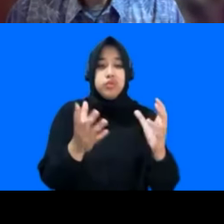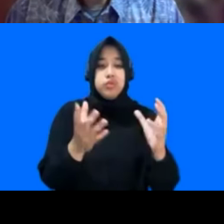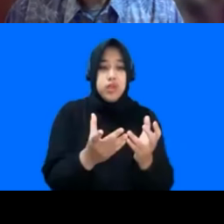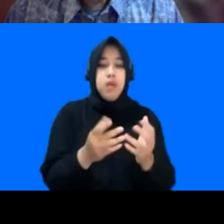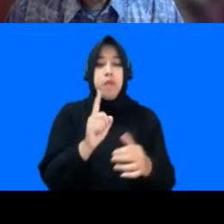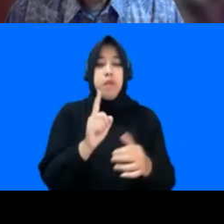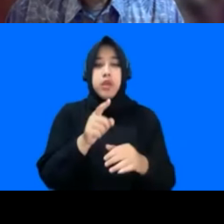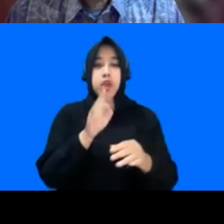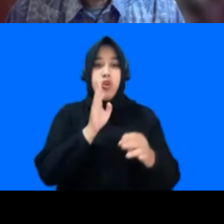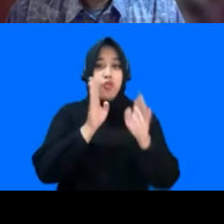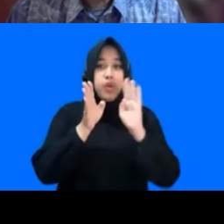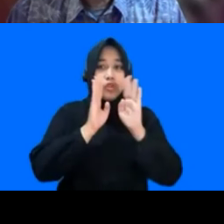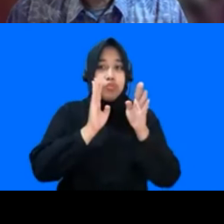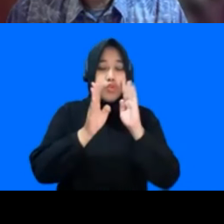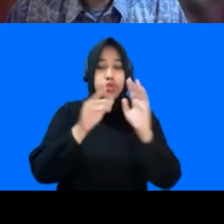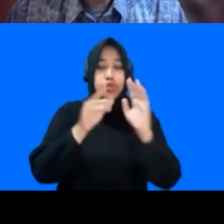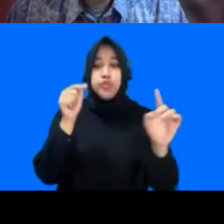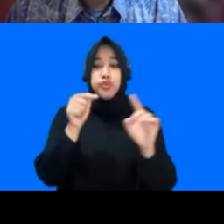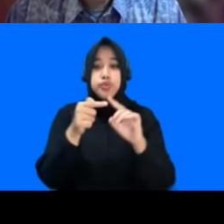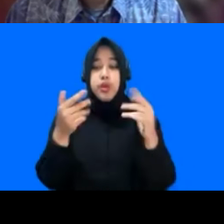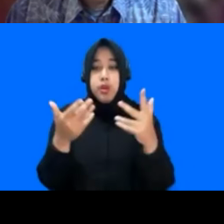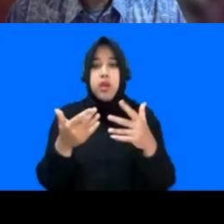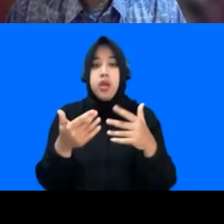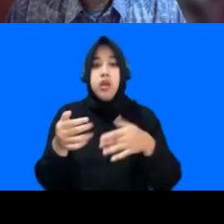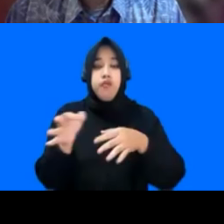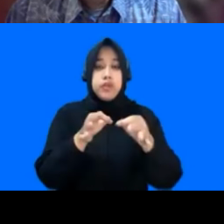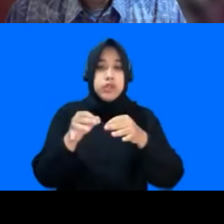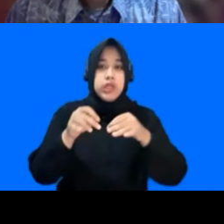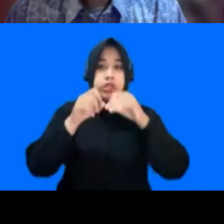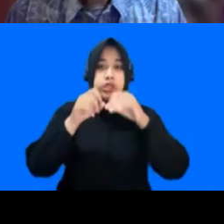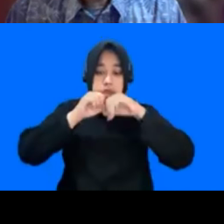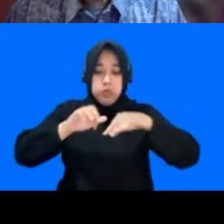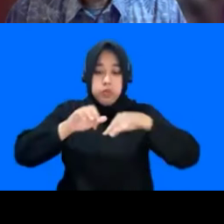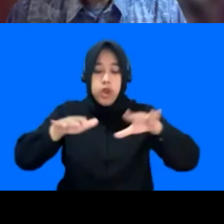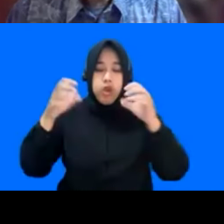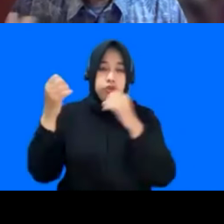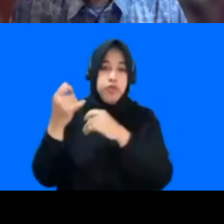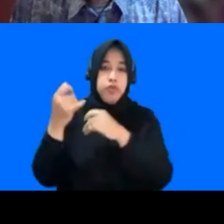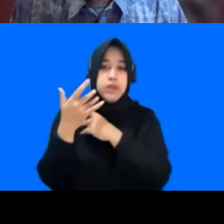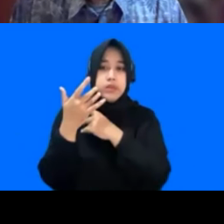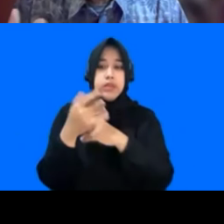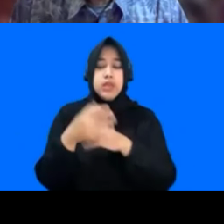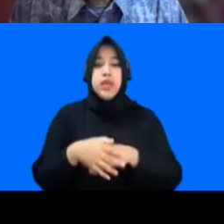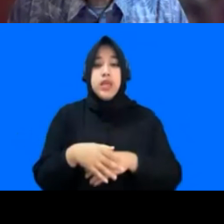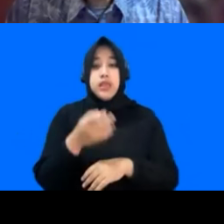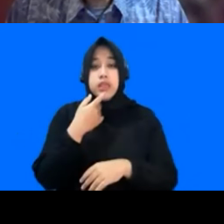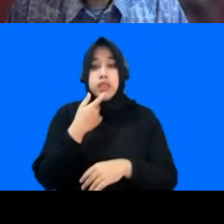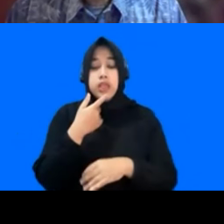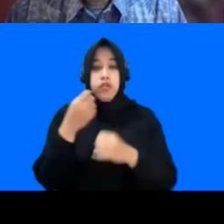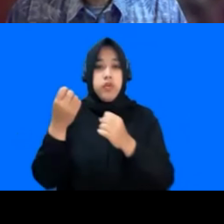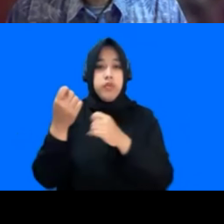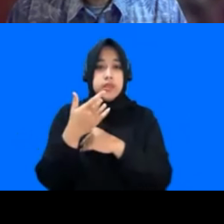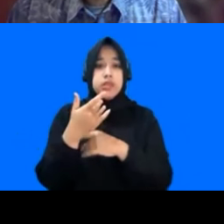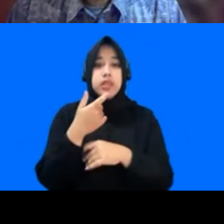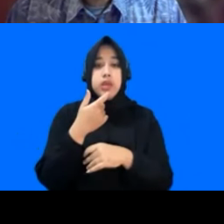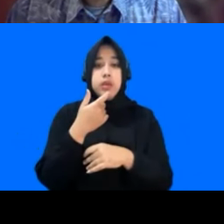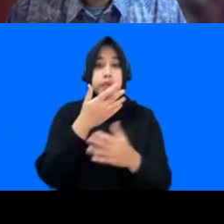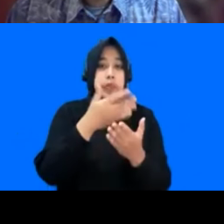and information sharing among many different actors. And so having these